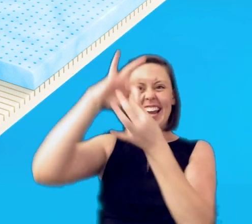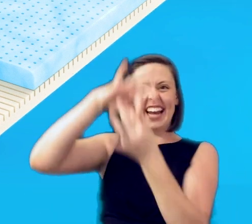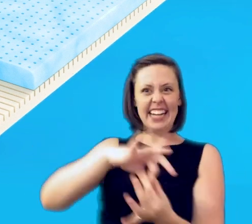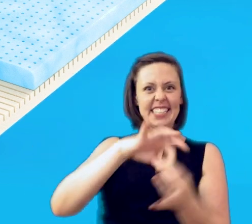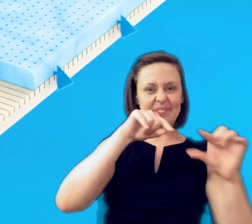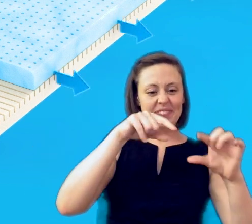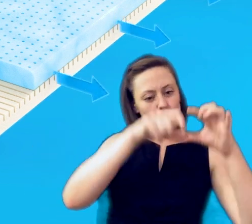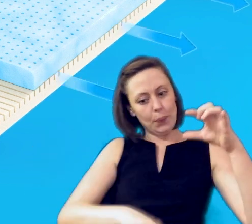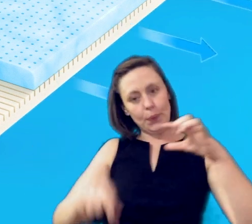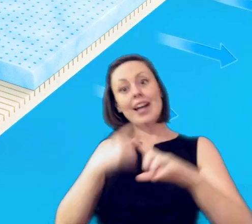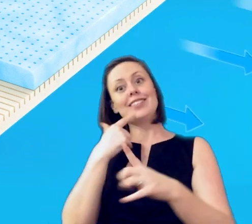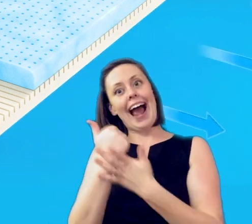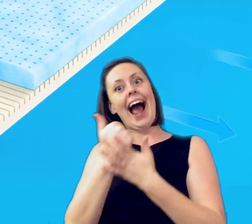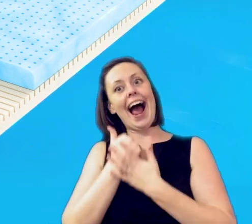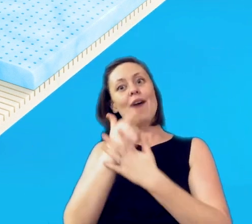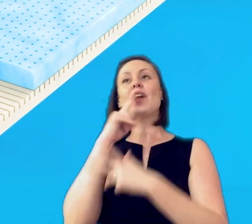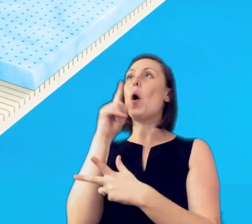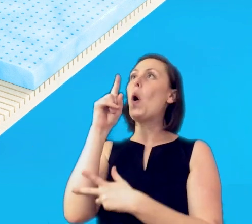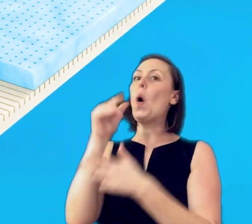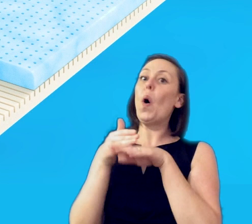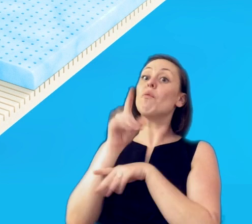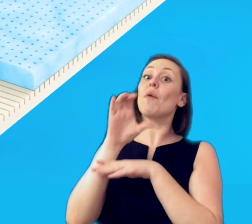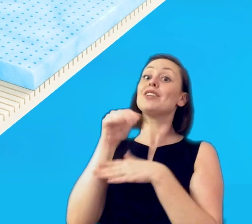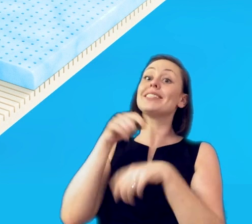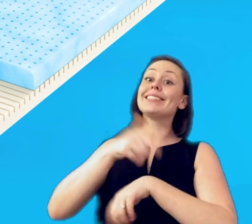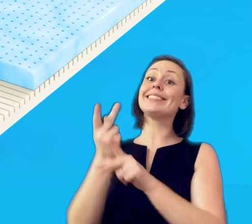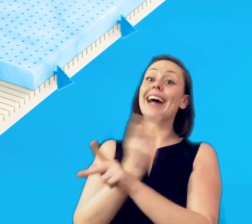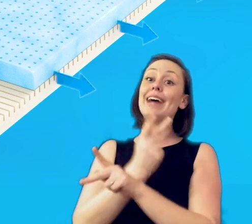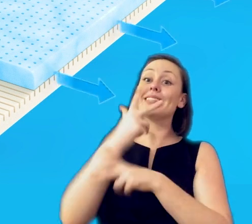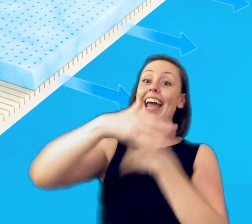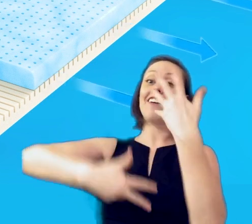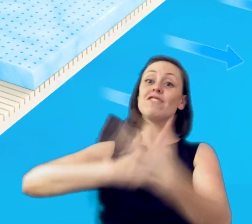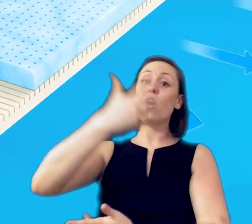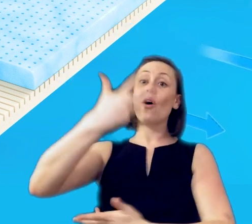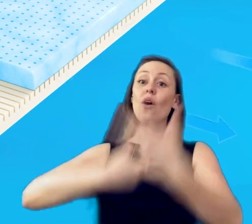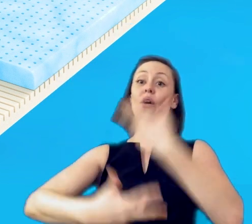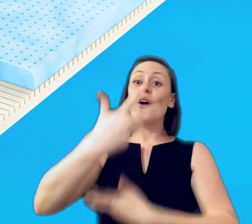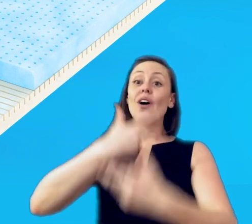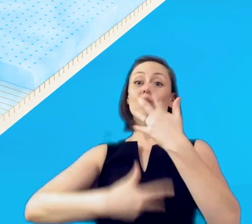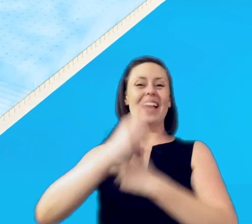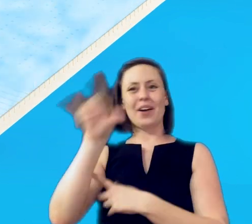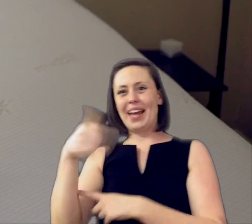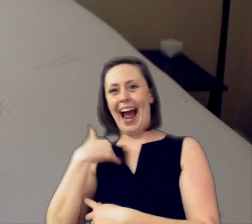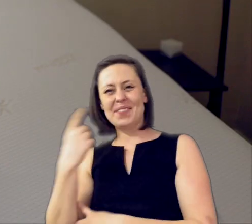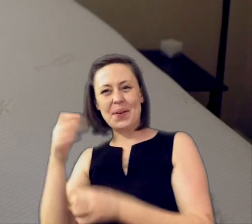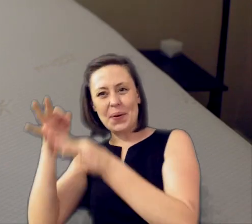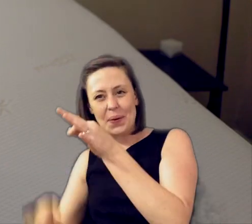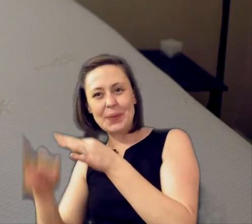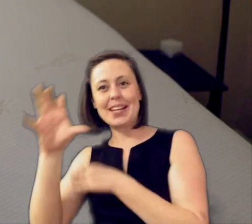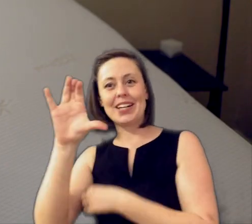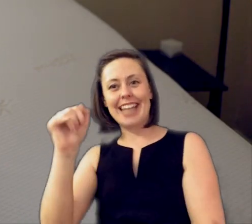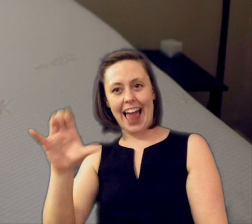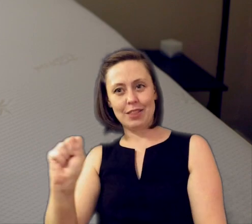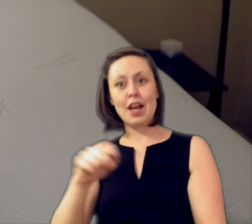underneath to ensure over 100 times the airflow found with other foams containing only holes or channels. Or in the case